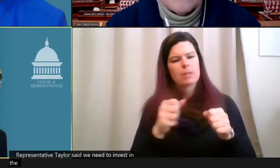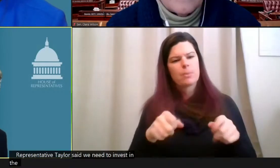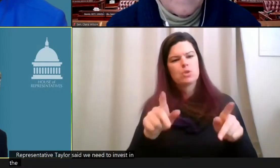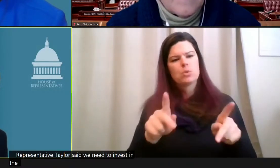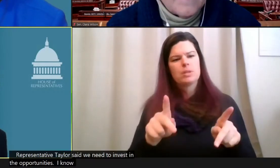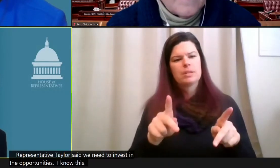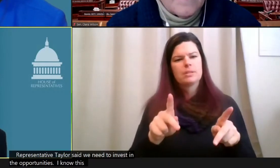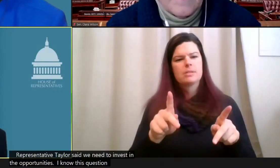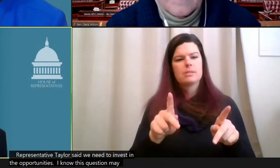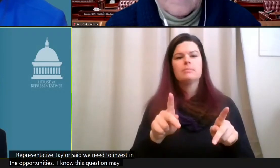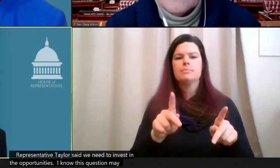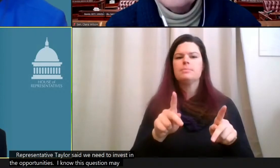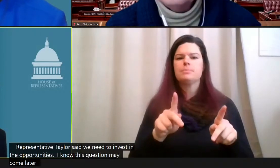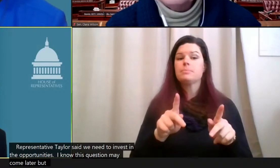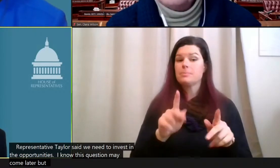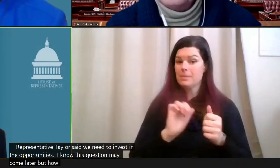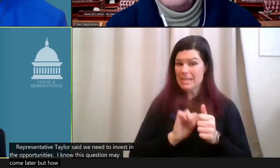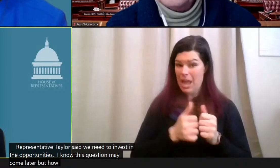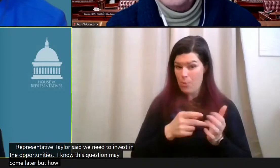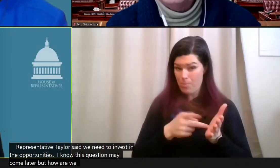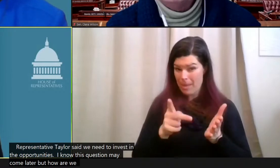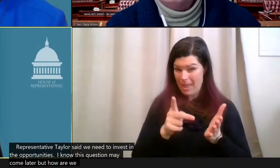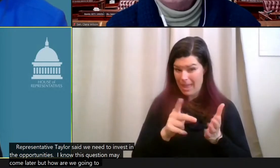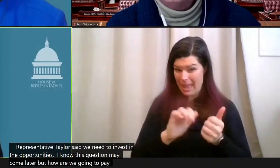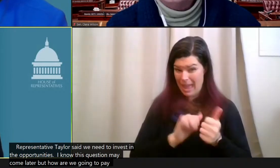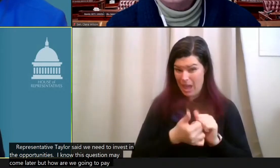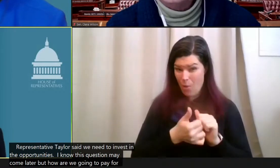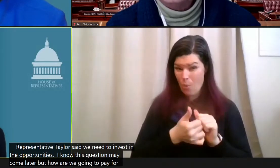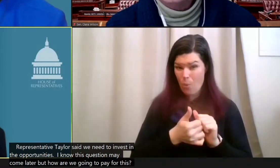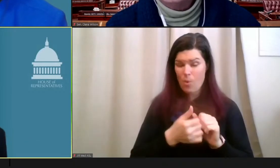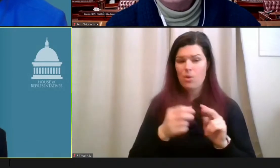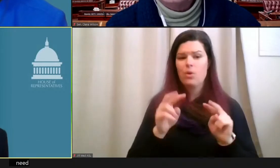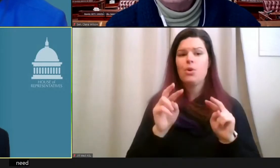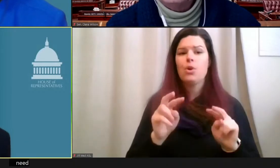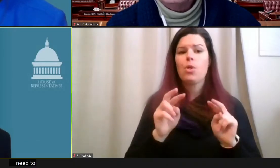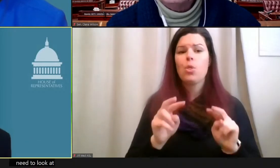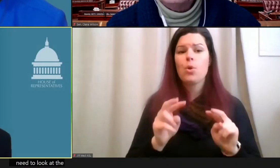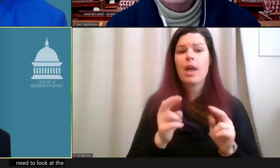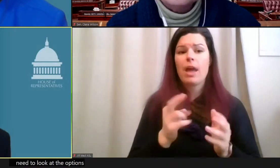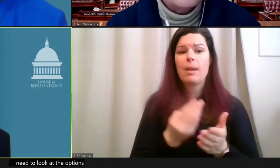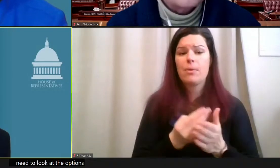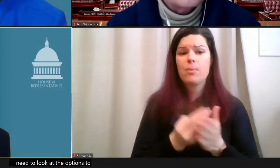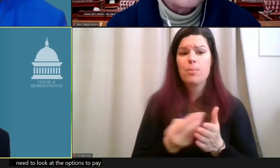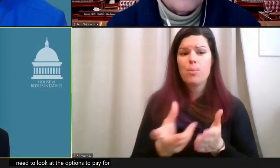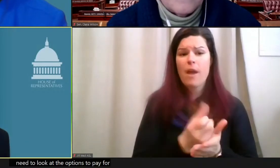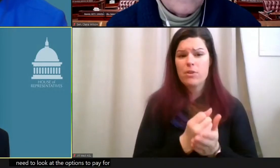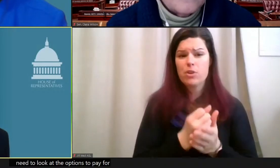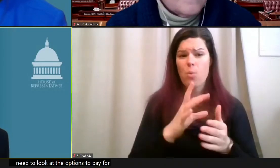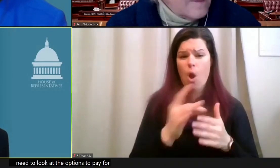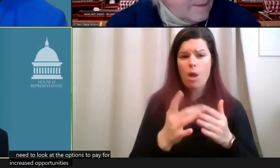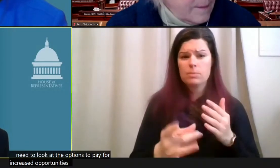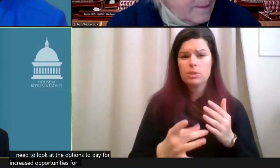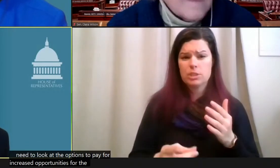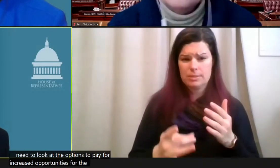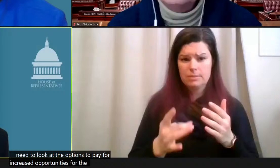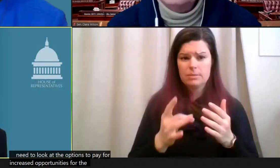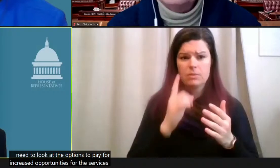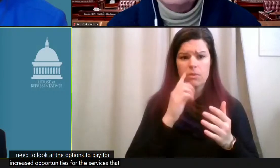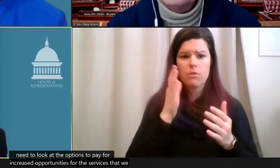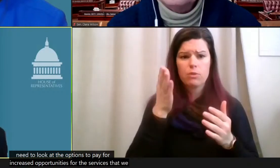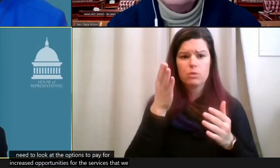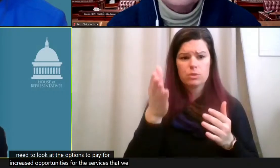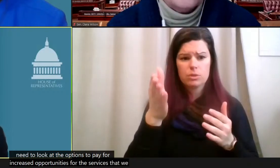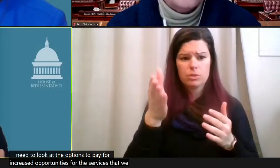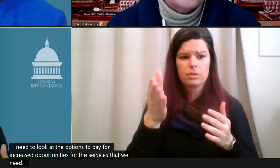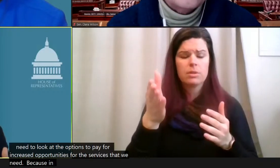how are we going to pay for this? We need to look at our progressive revenue options to be able to pay for increased opportunities for the services that we need. Because in